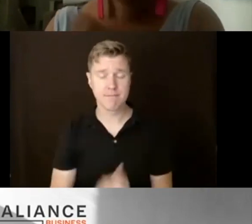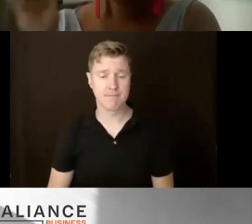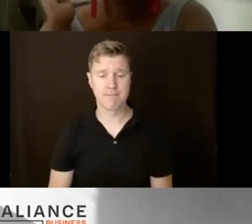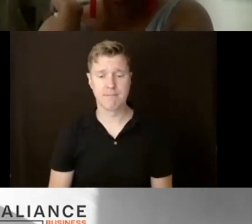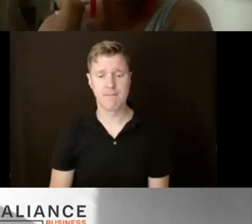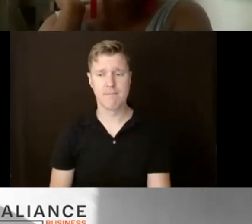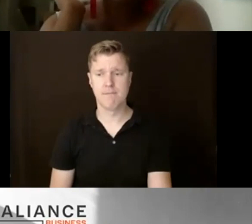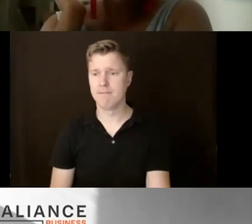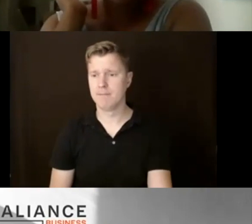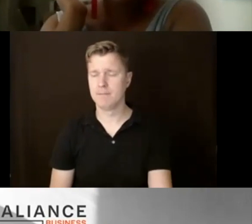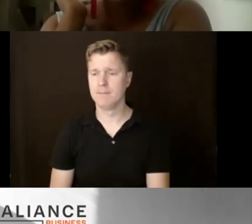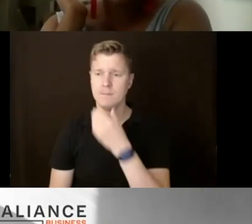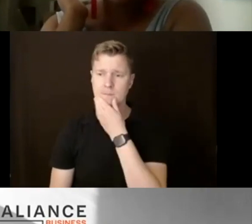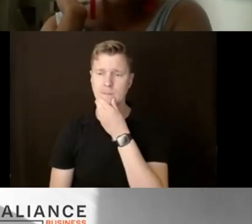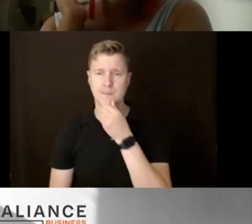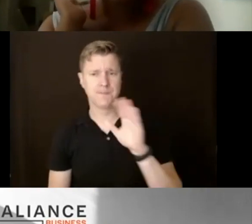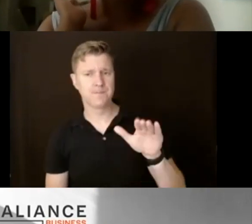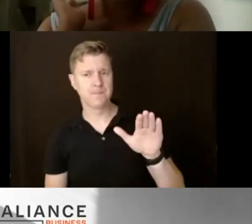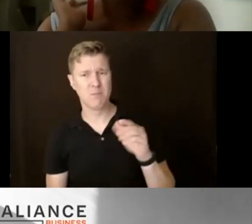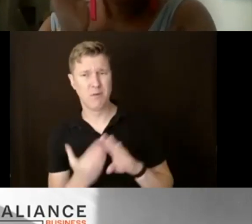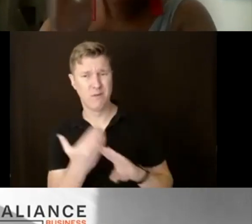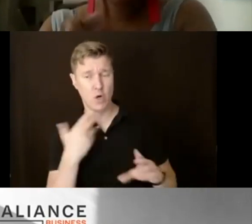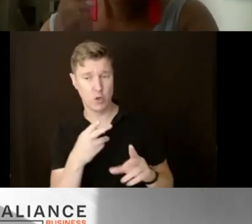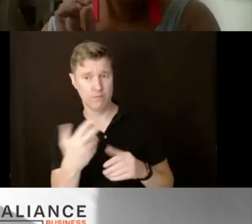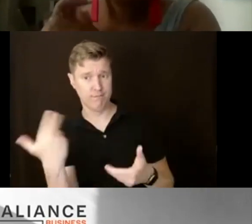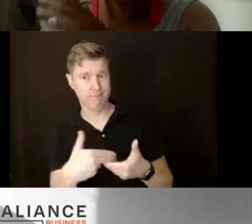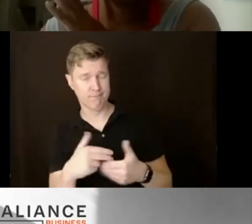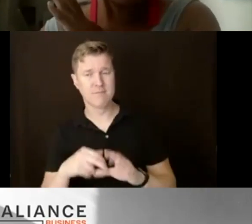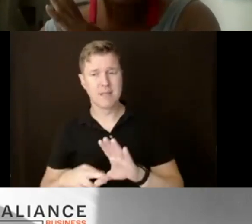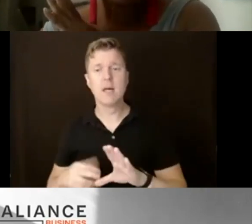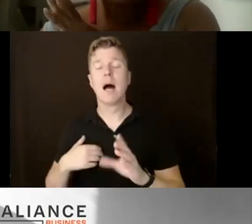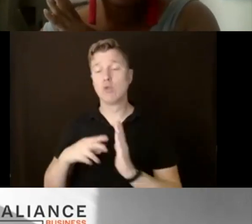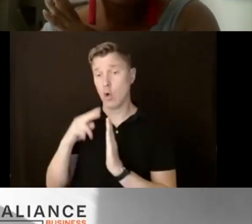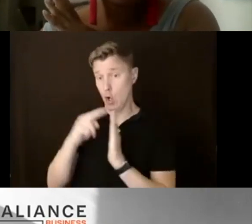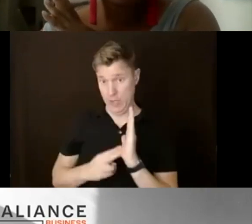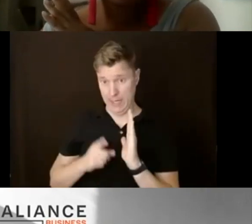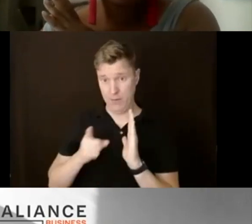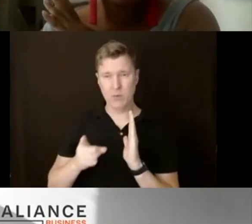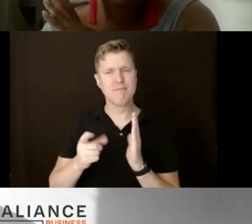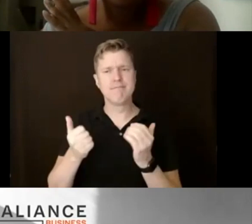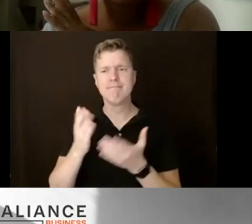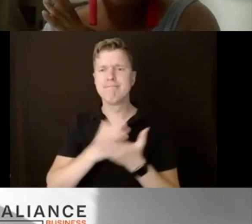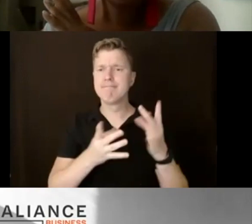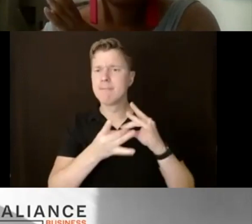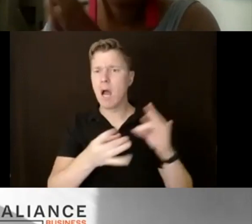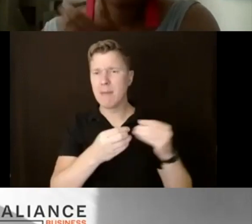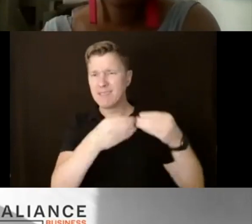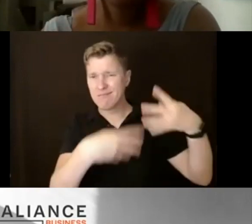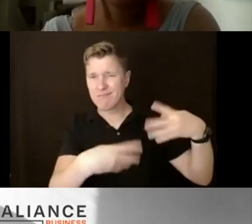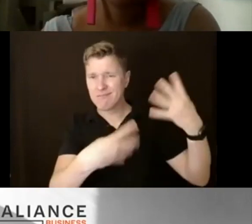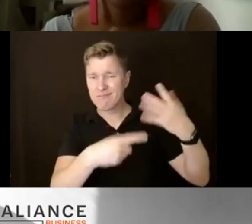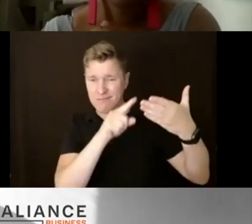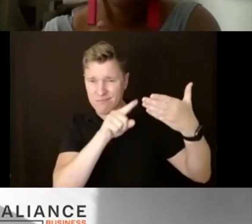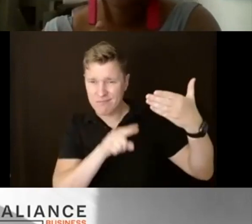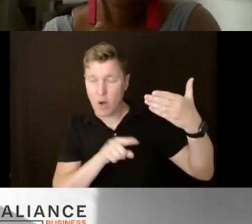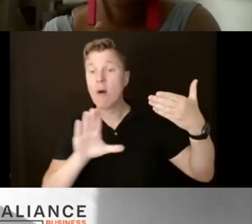Yes, and Sandra, before you jump in, so reading through many of the statements in the comment section, and also thank